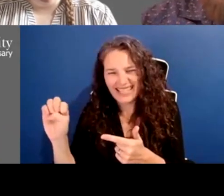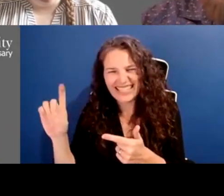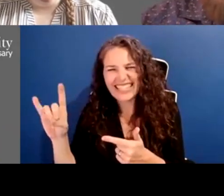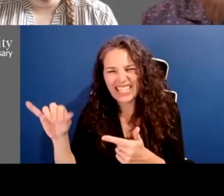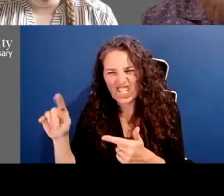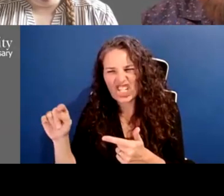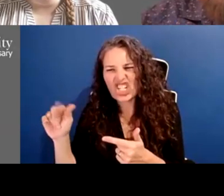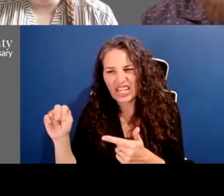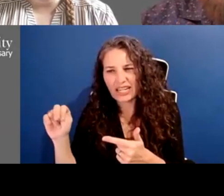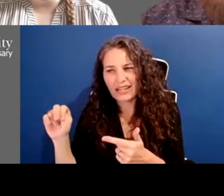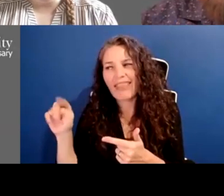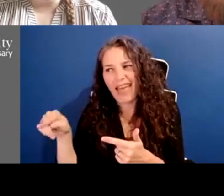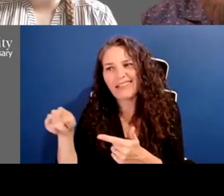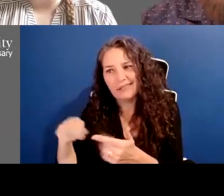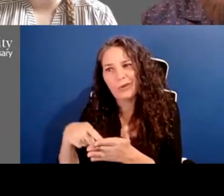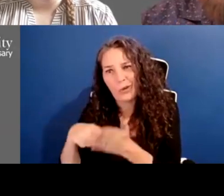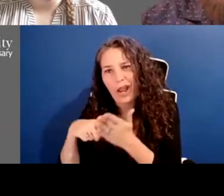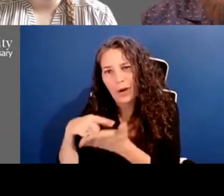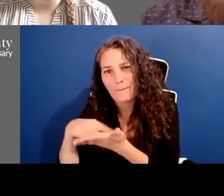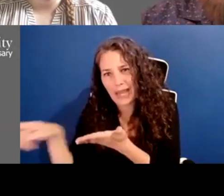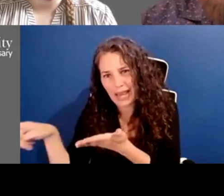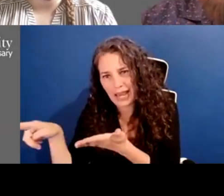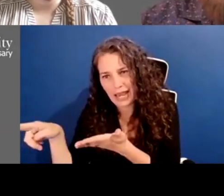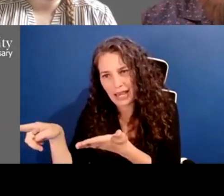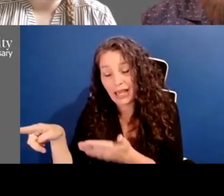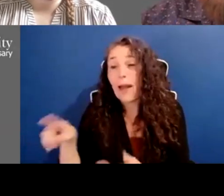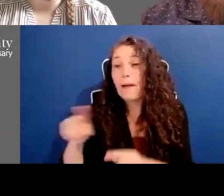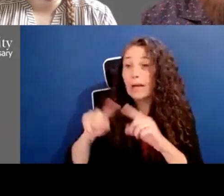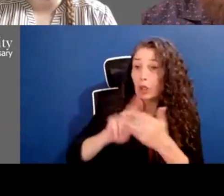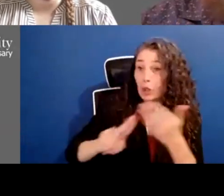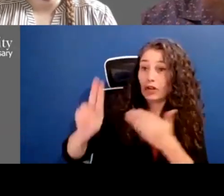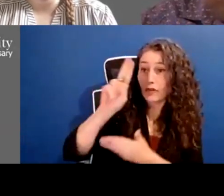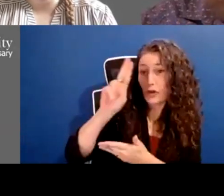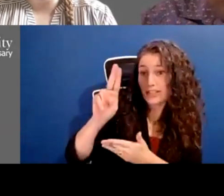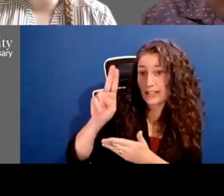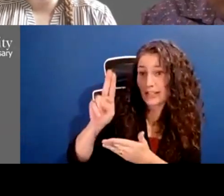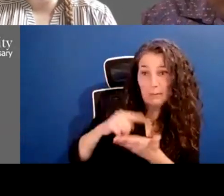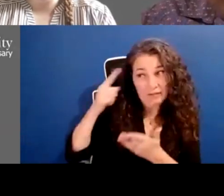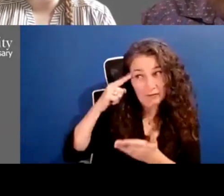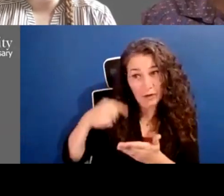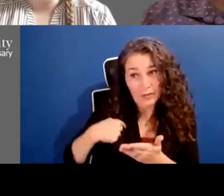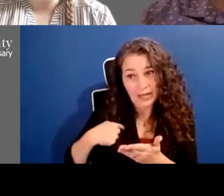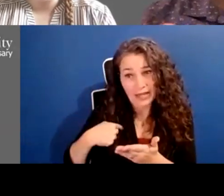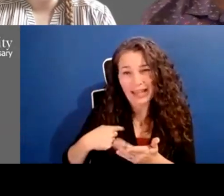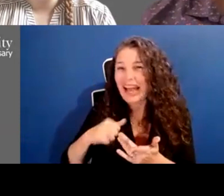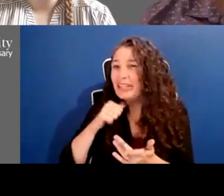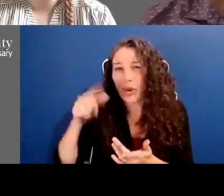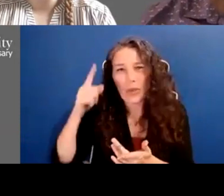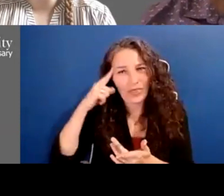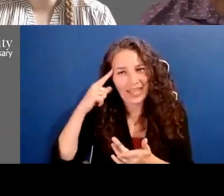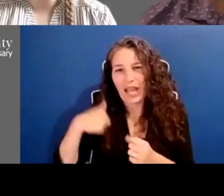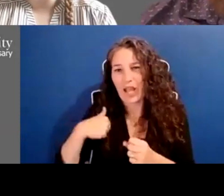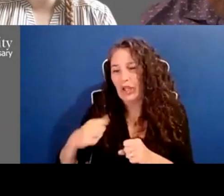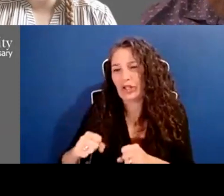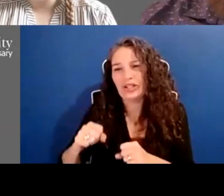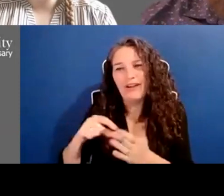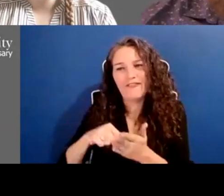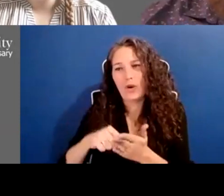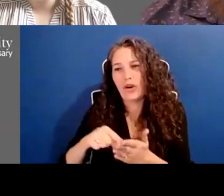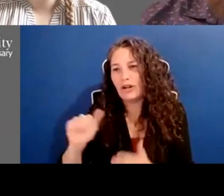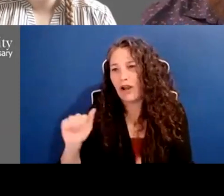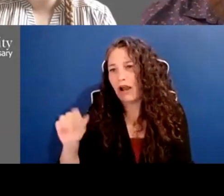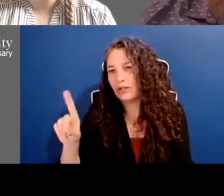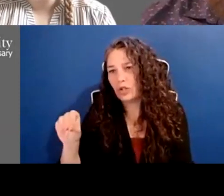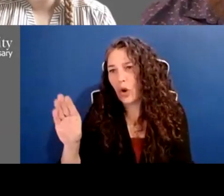it. Were I to start podcasting on my own, I don't think I could afford Adobe Audition. But